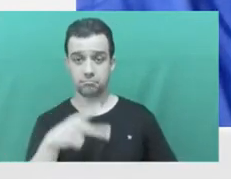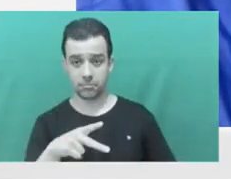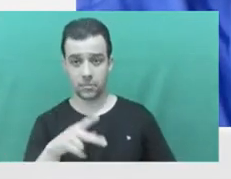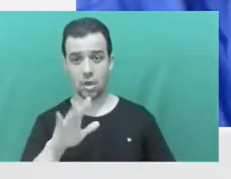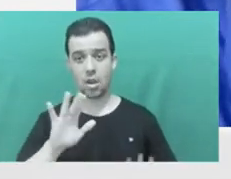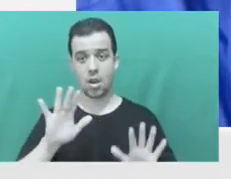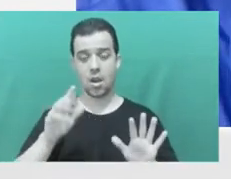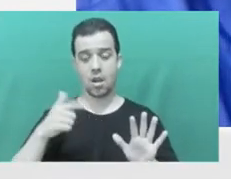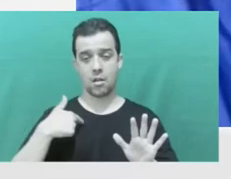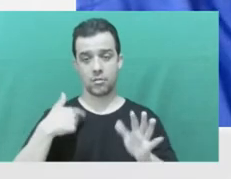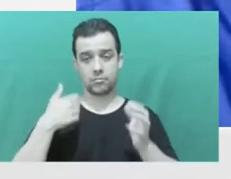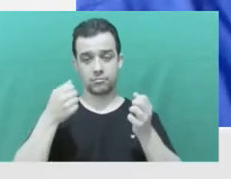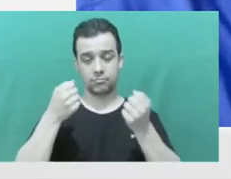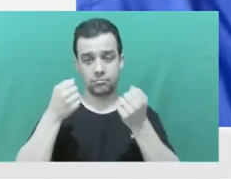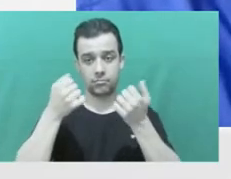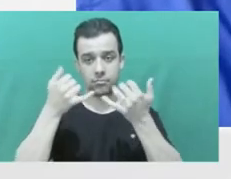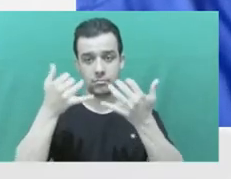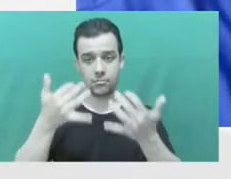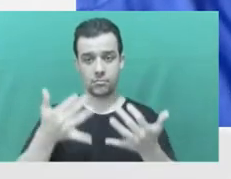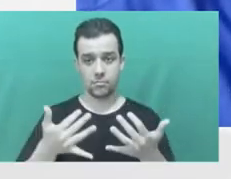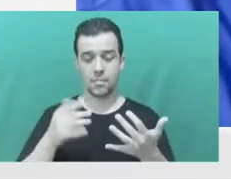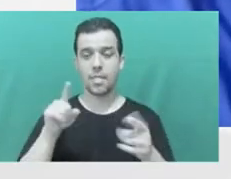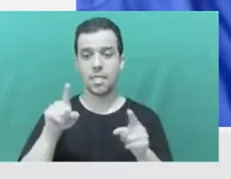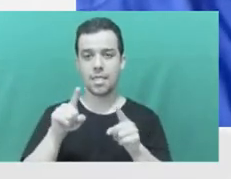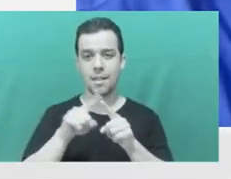all of you. So thank you very much for your time and attention.